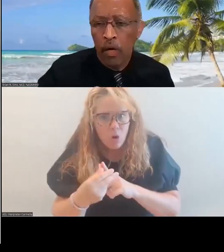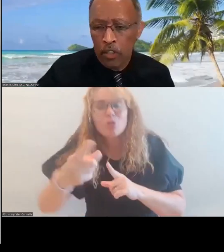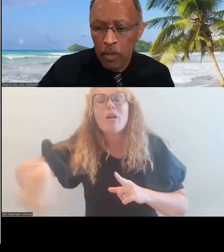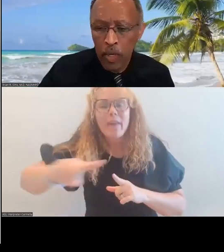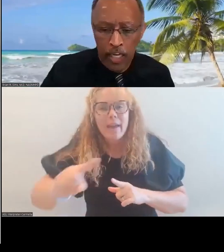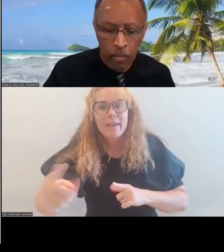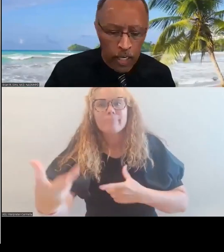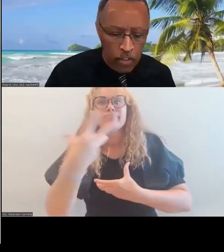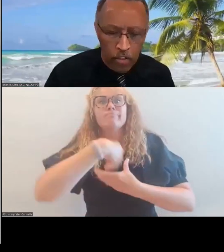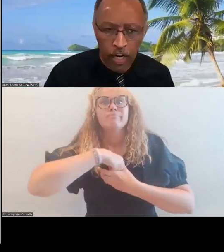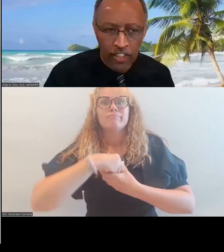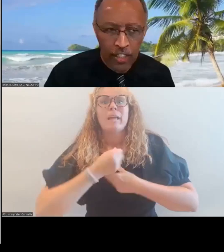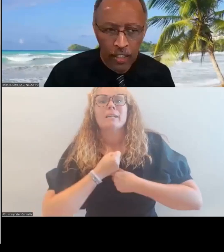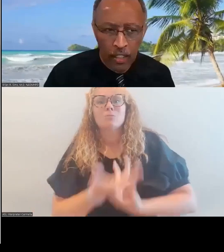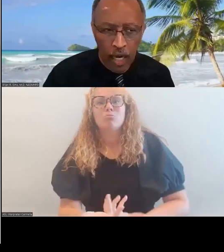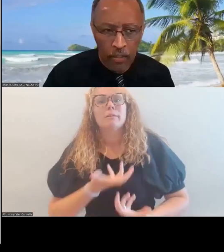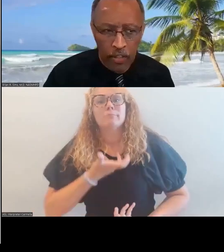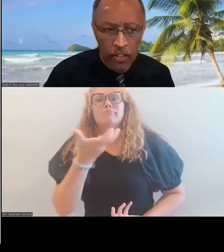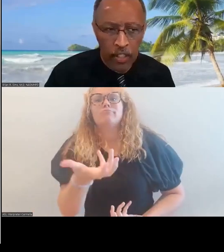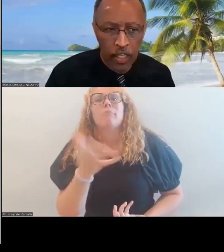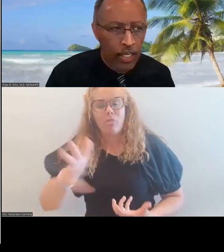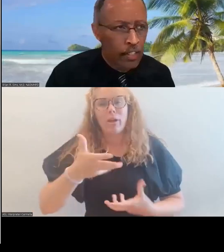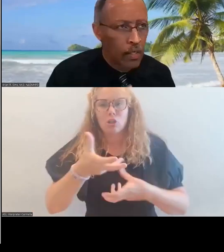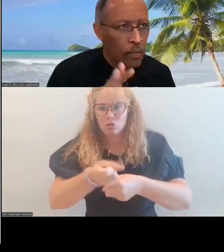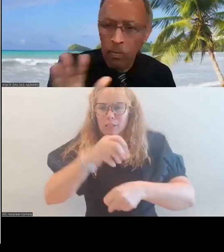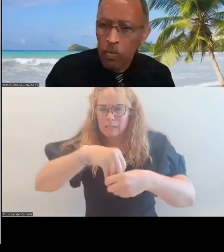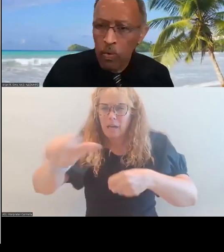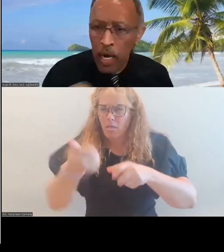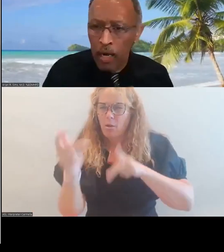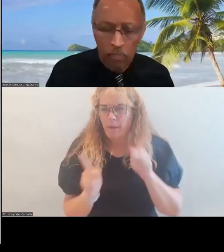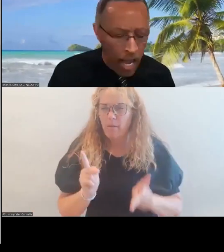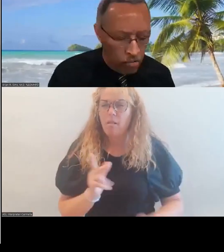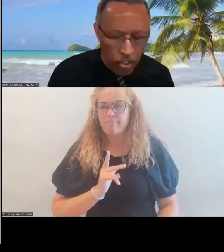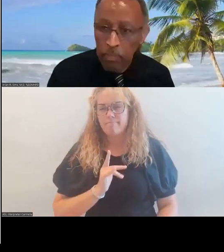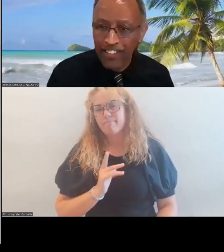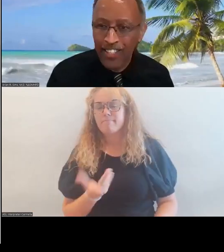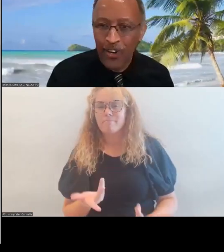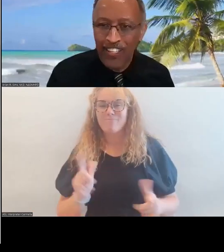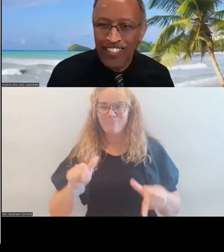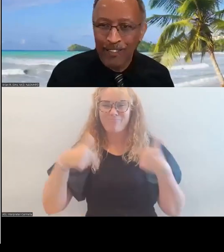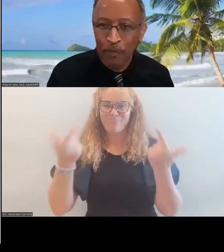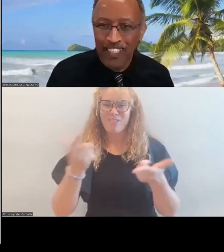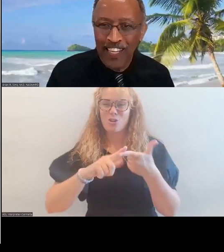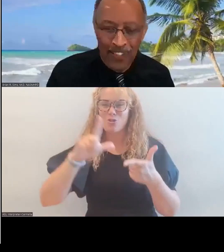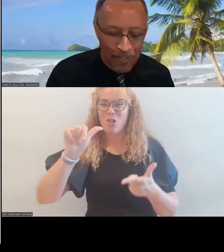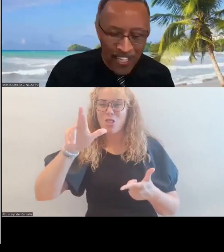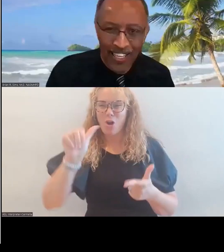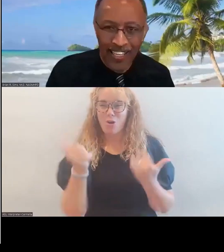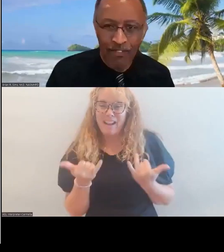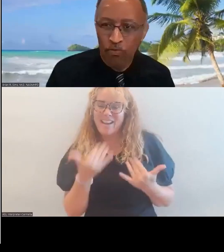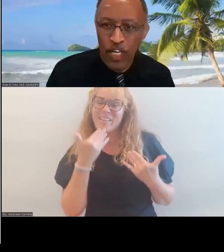can also express their trust in others. So I'll turn it back to you, Laura, at this point. Thank